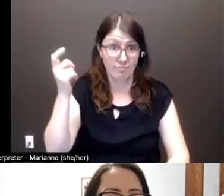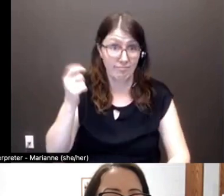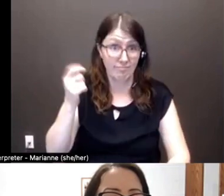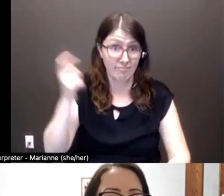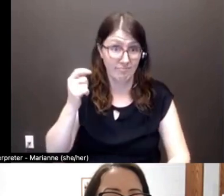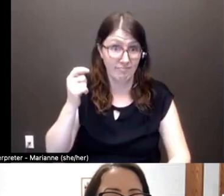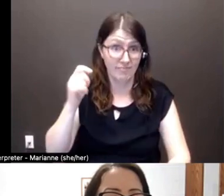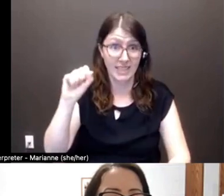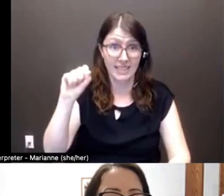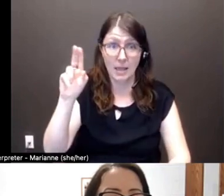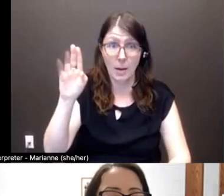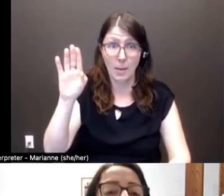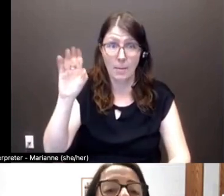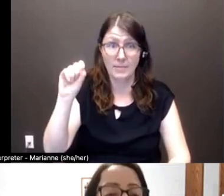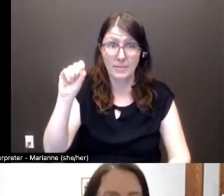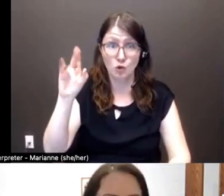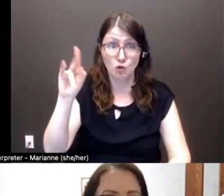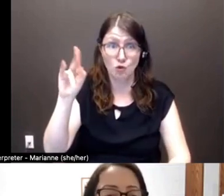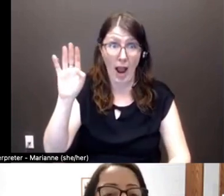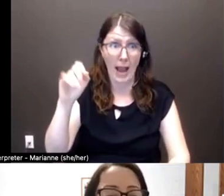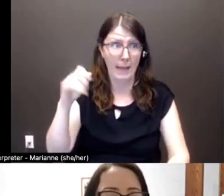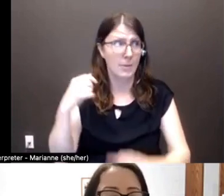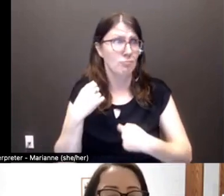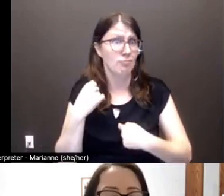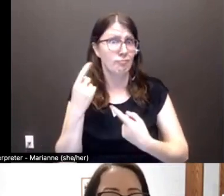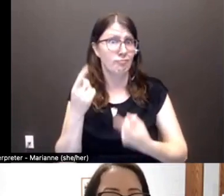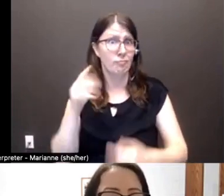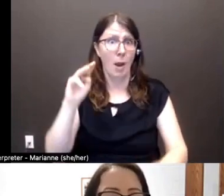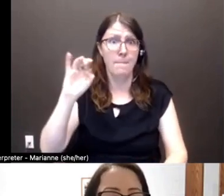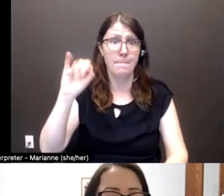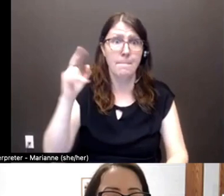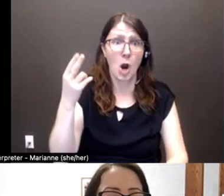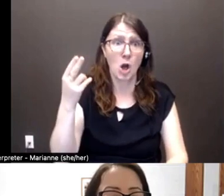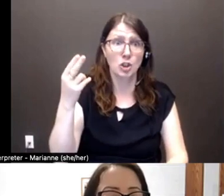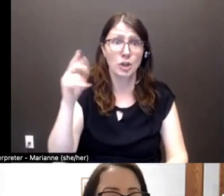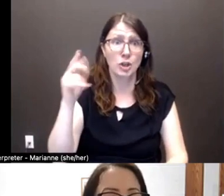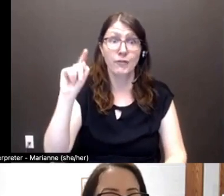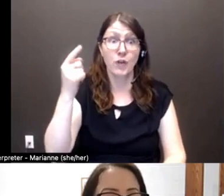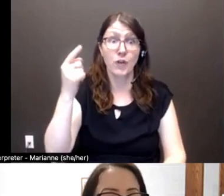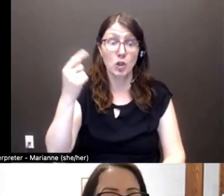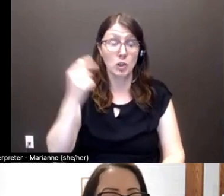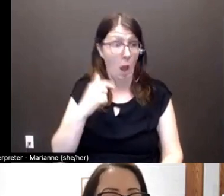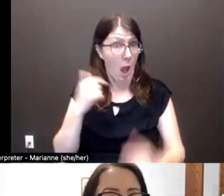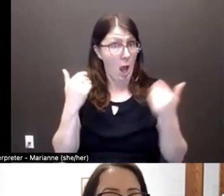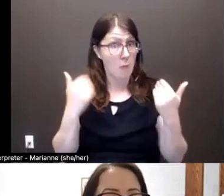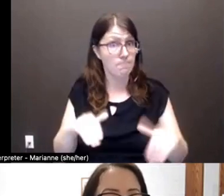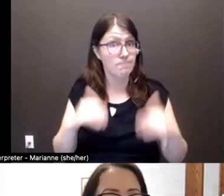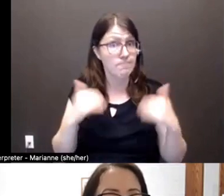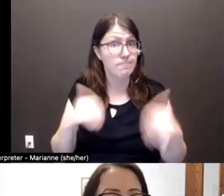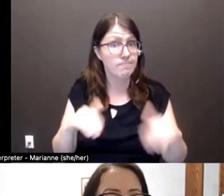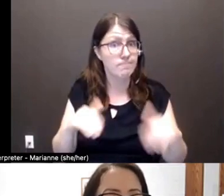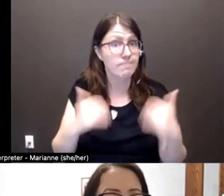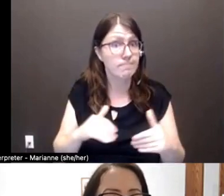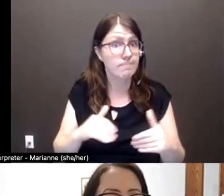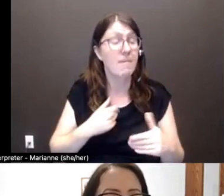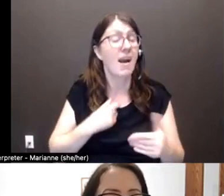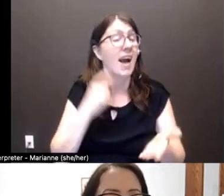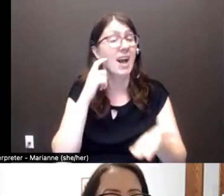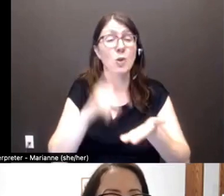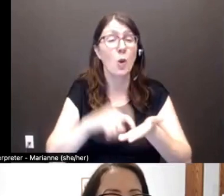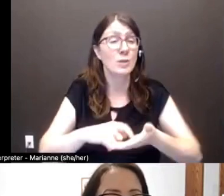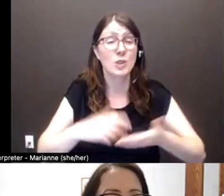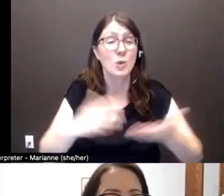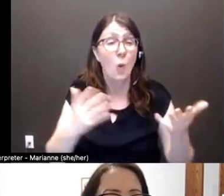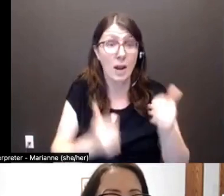on March 1st. And what I have noticed is that most of the subscribers are outside